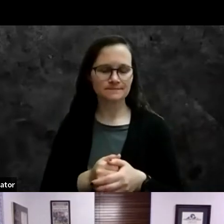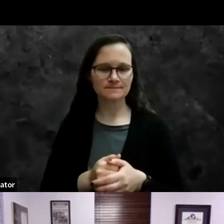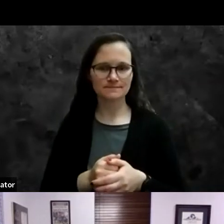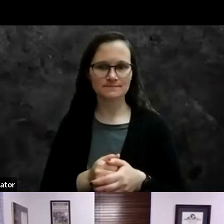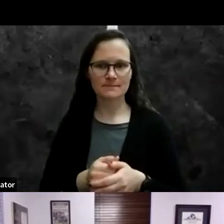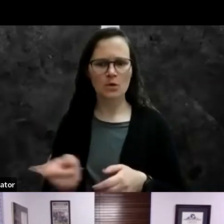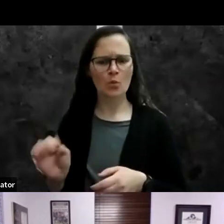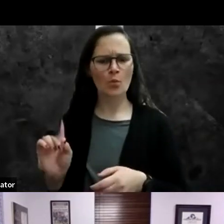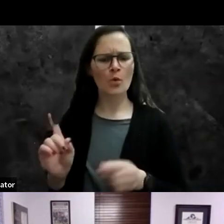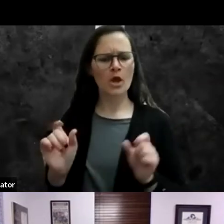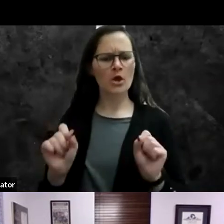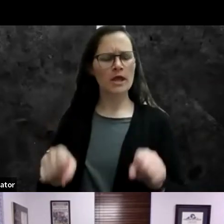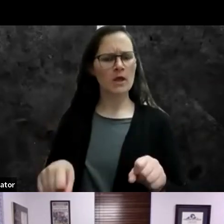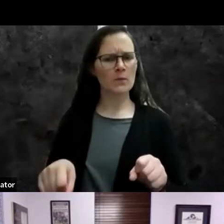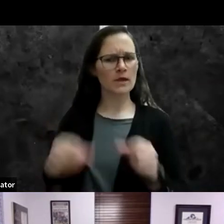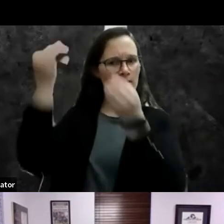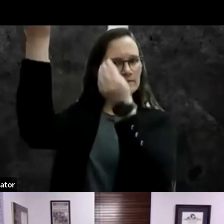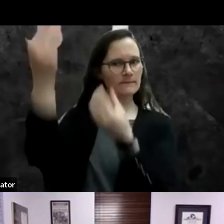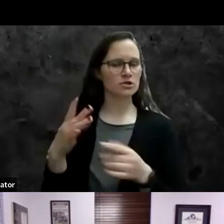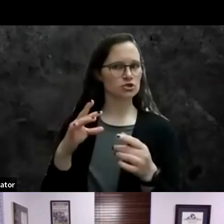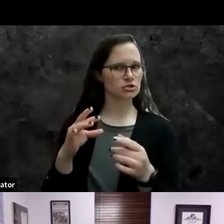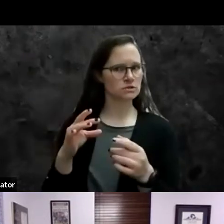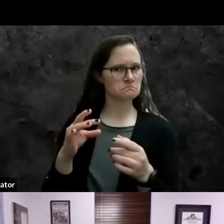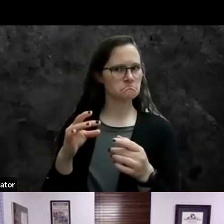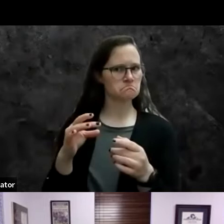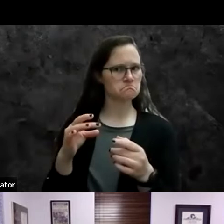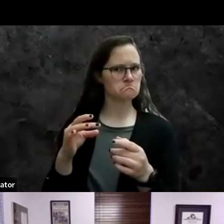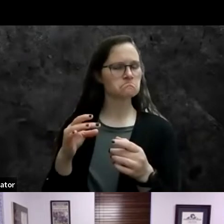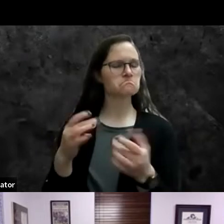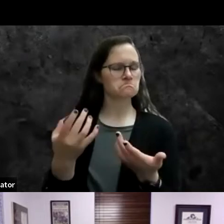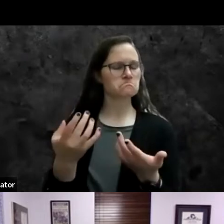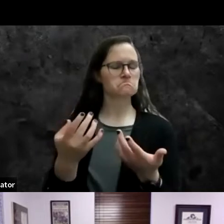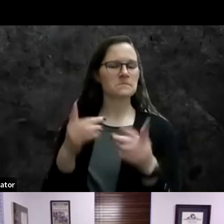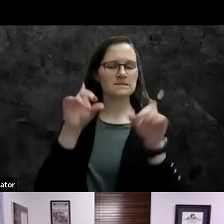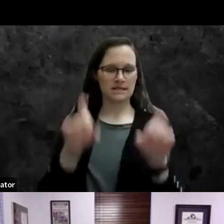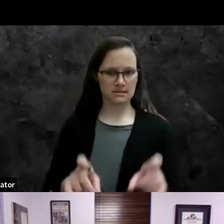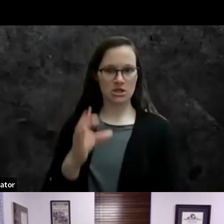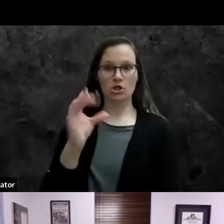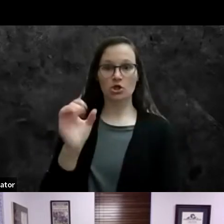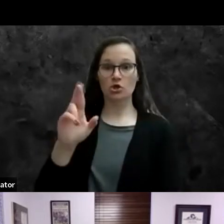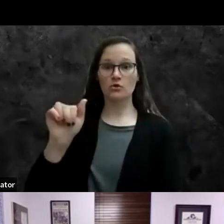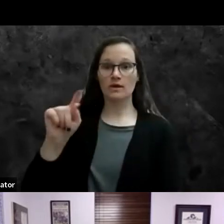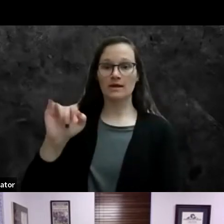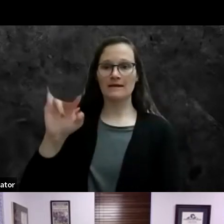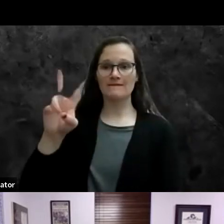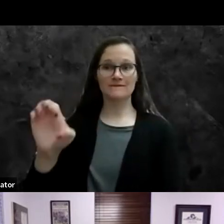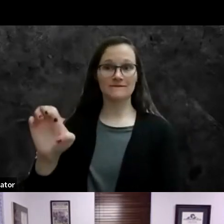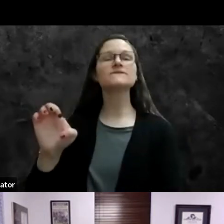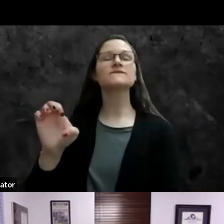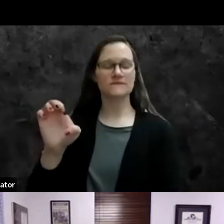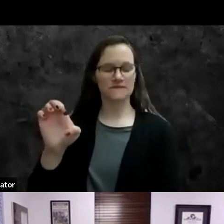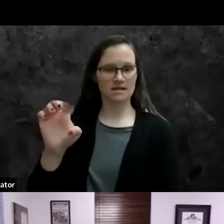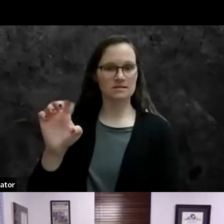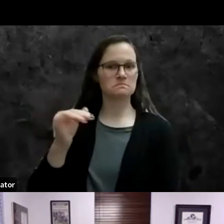Where can we obtain information regarding testing? I think we already said that Curative is in the parking lot of the main campus at Mesa, at